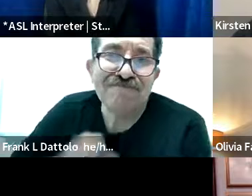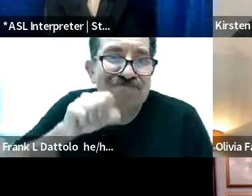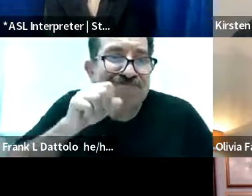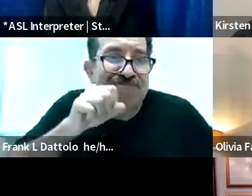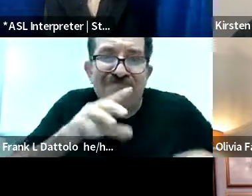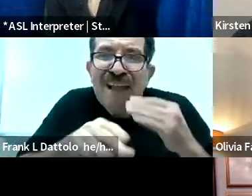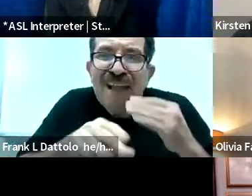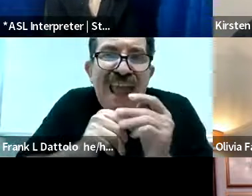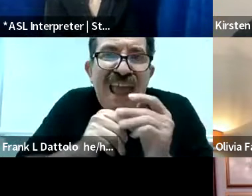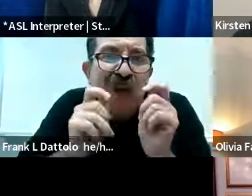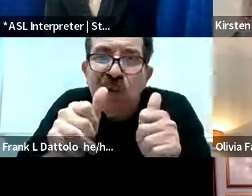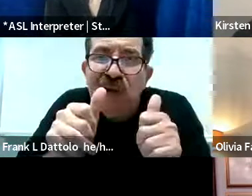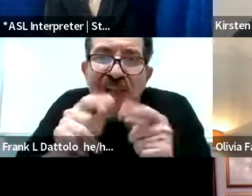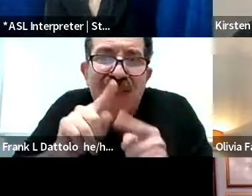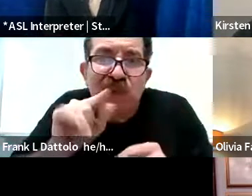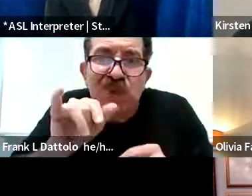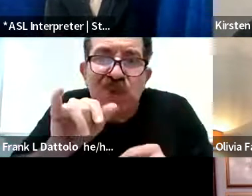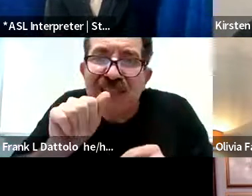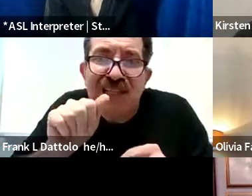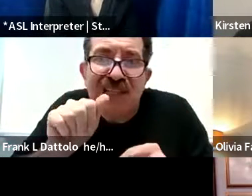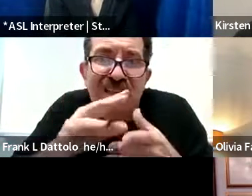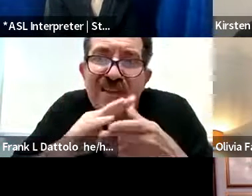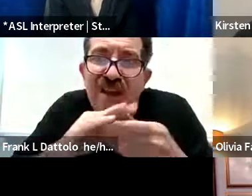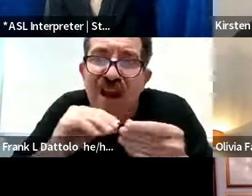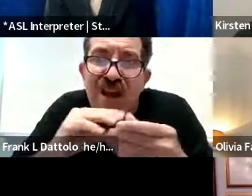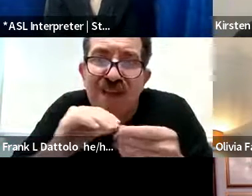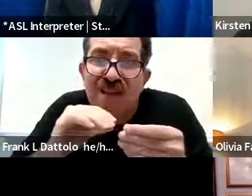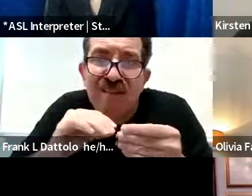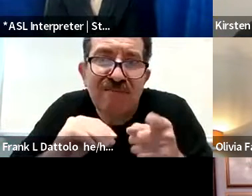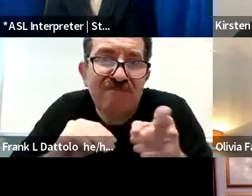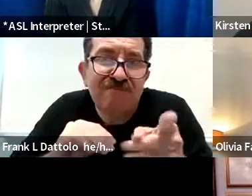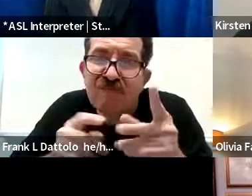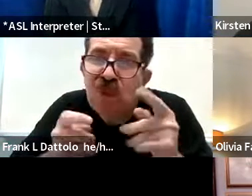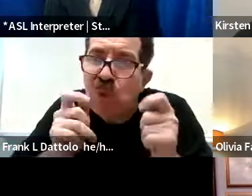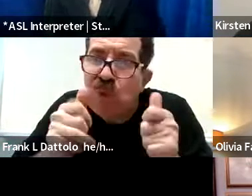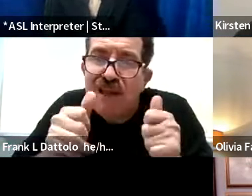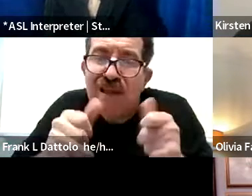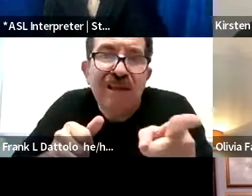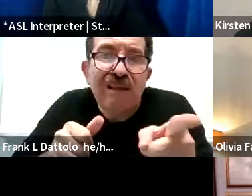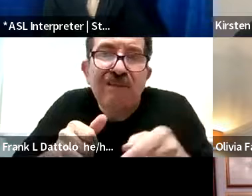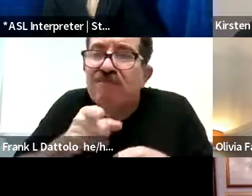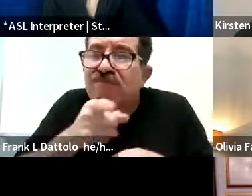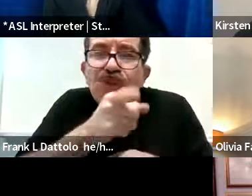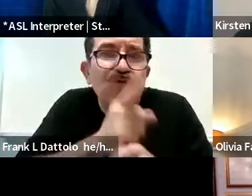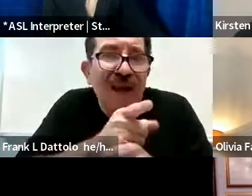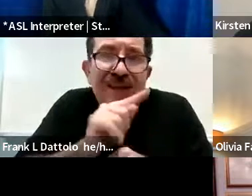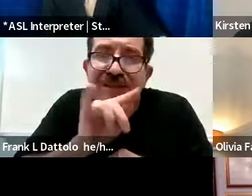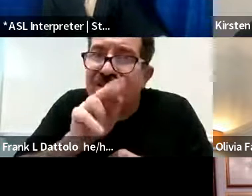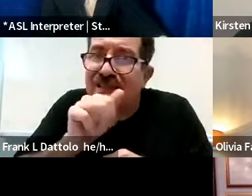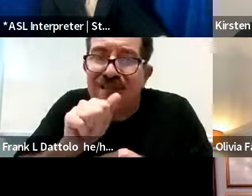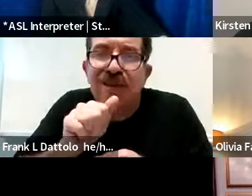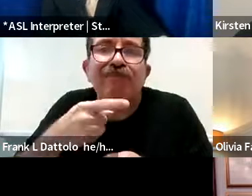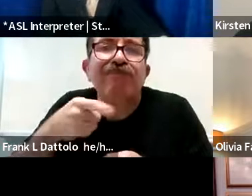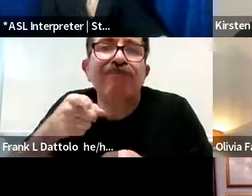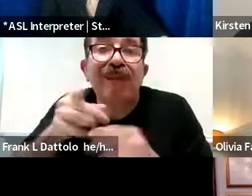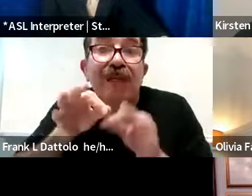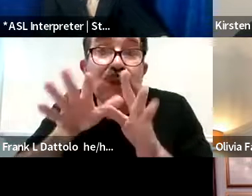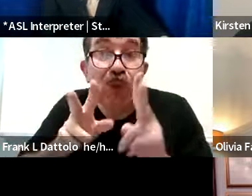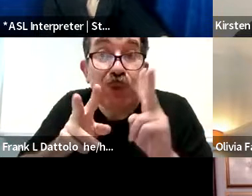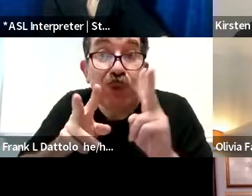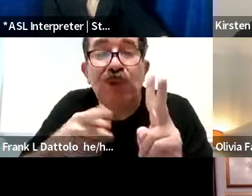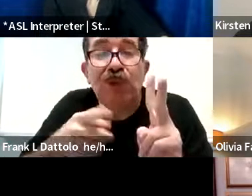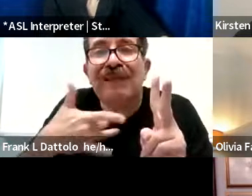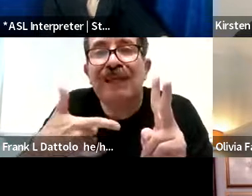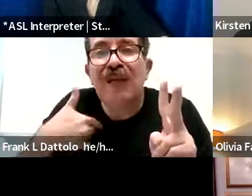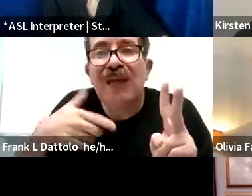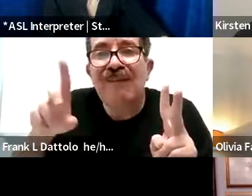Yeah, thank you, Tina. Yeah, this is Frank. I can add really quickly to what Tina just said, just a quick comment.